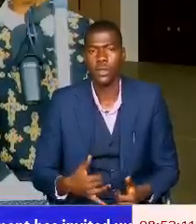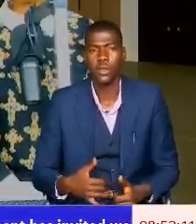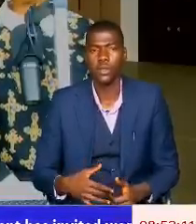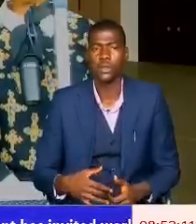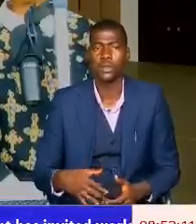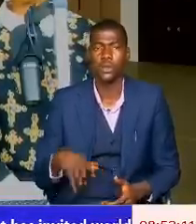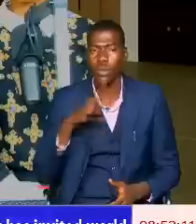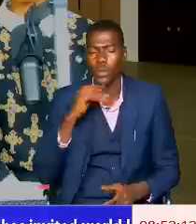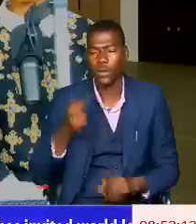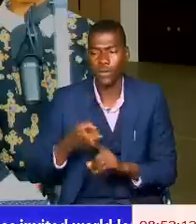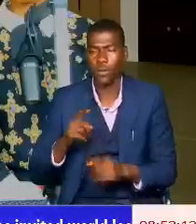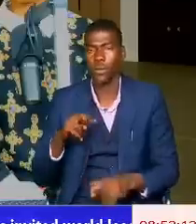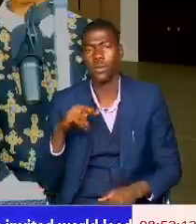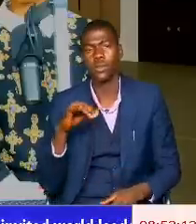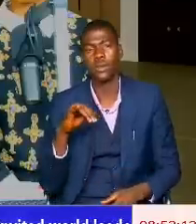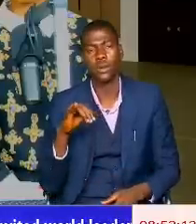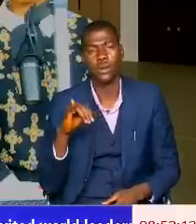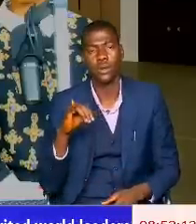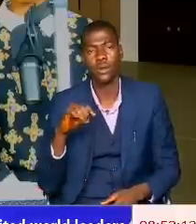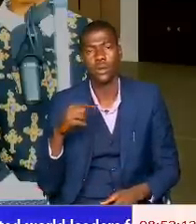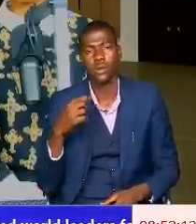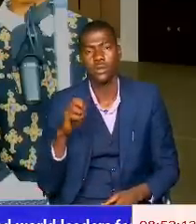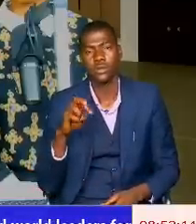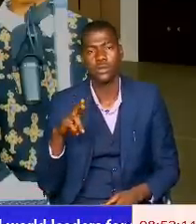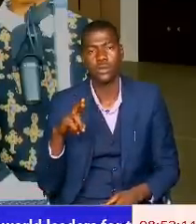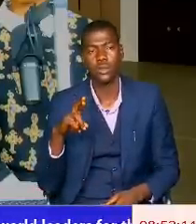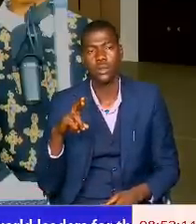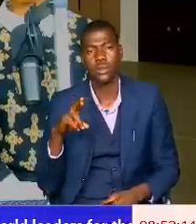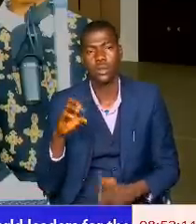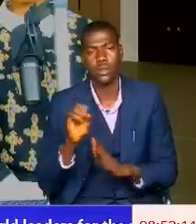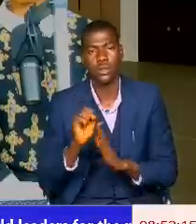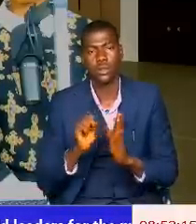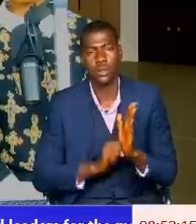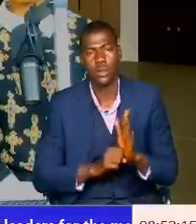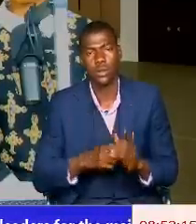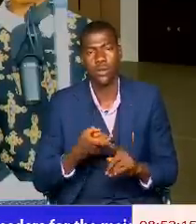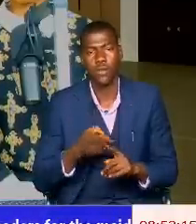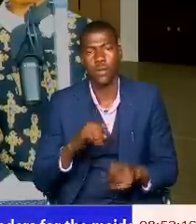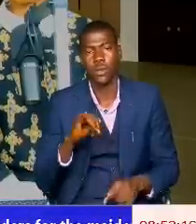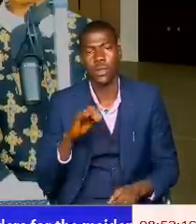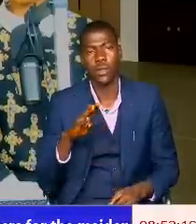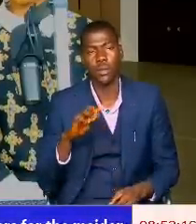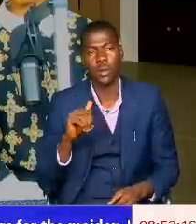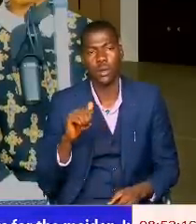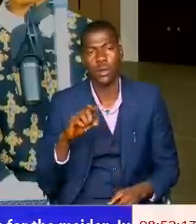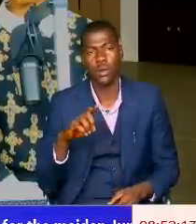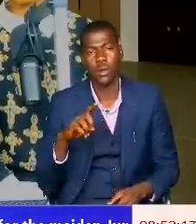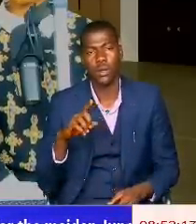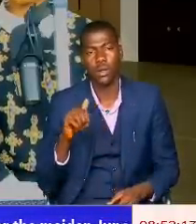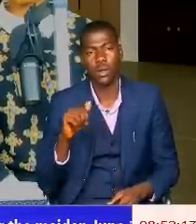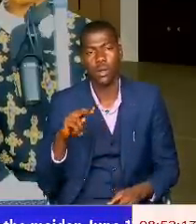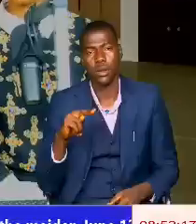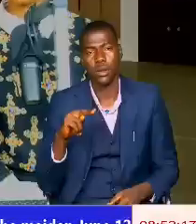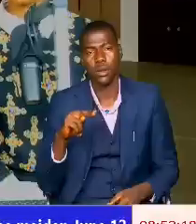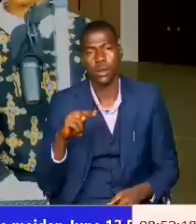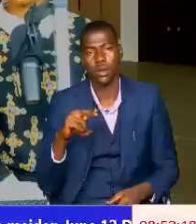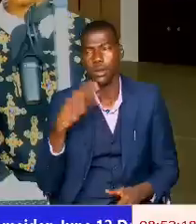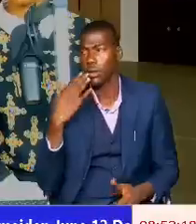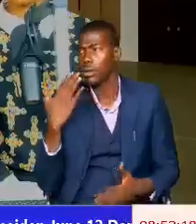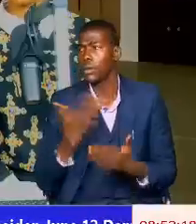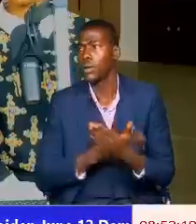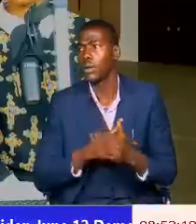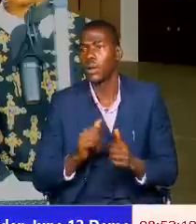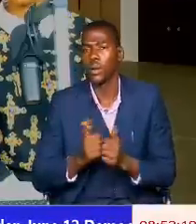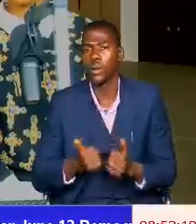from Niger State, the one from Ibadan. My dear, good morning.